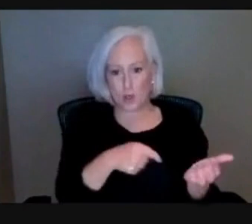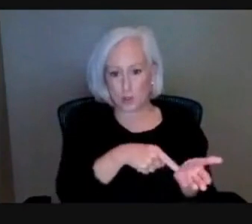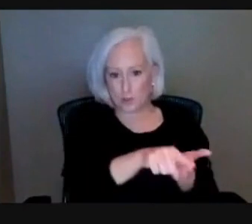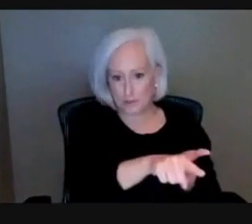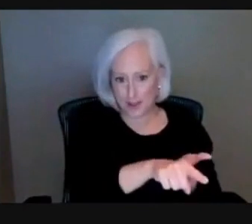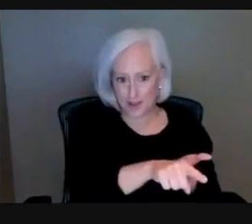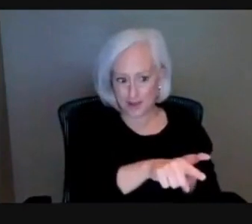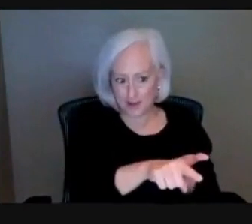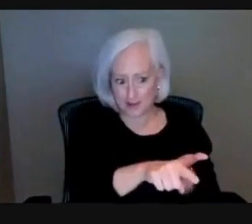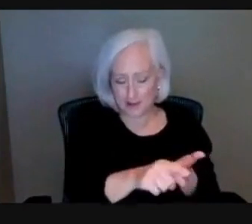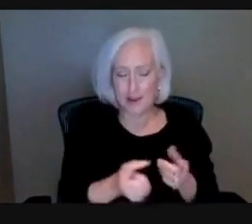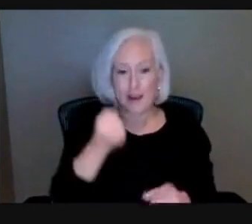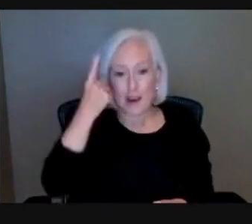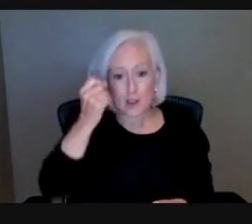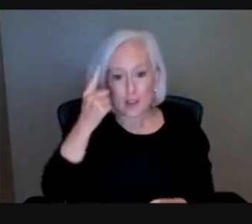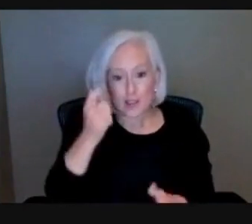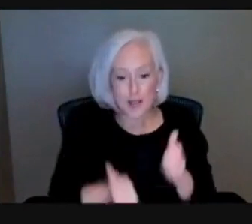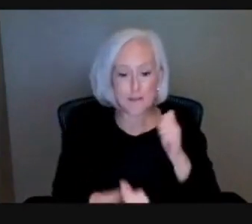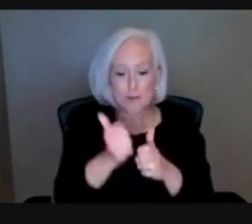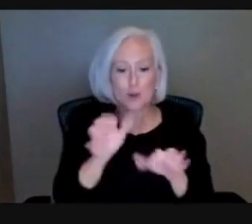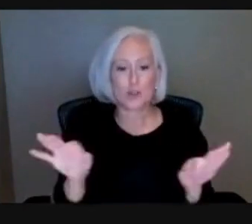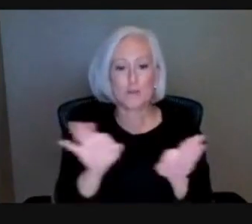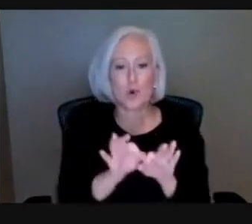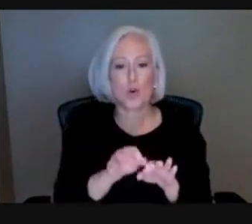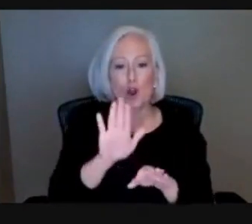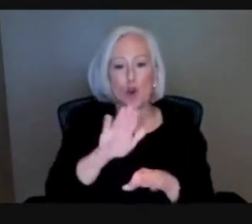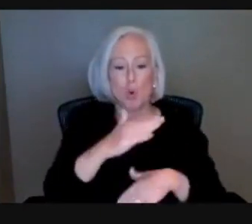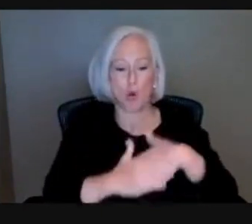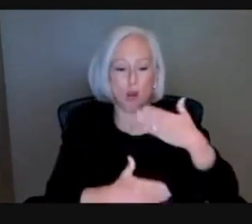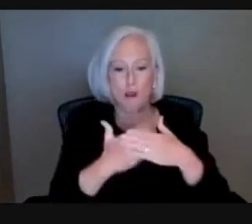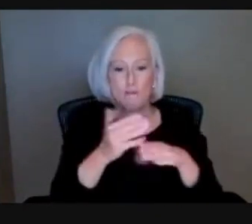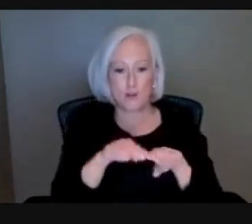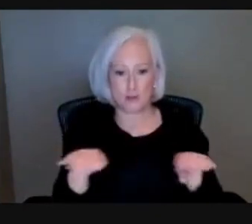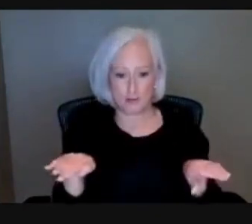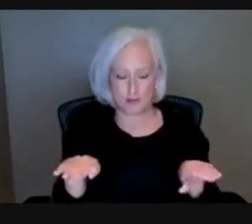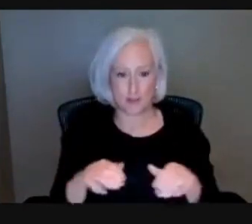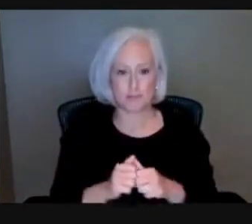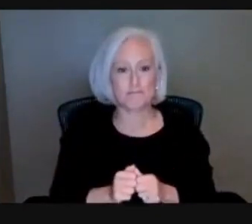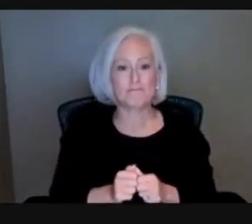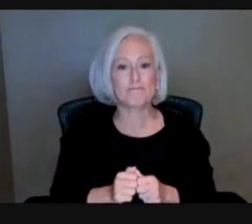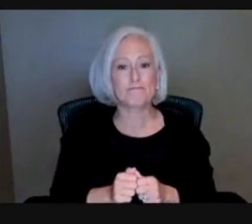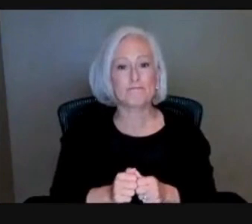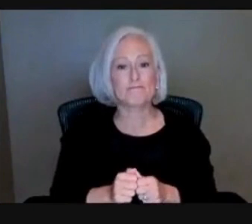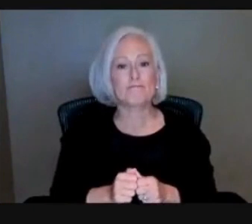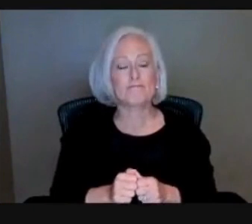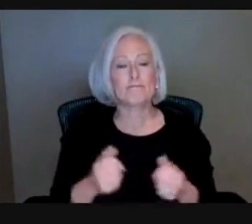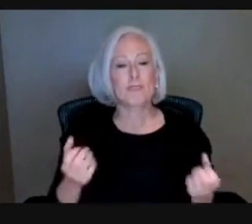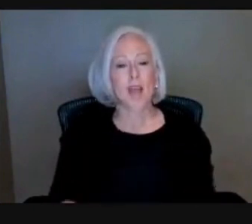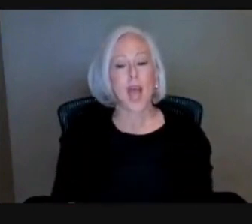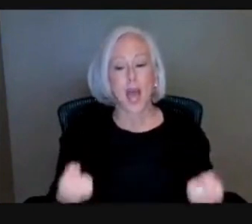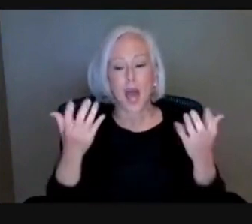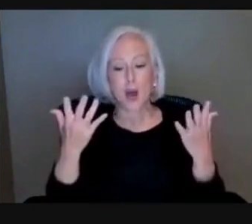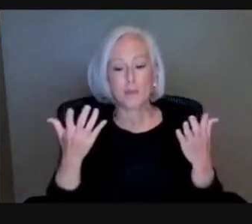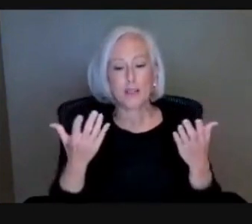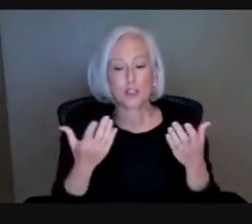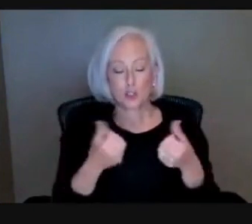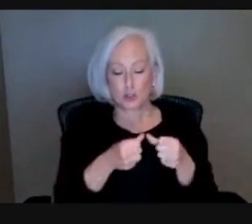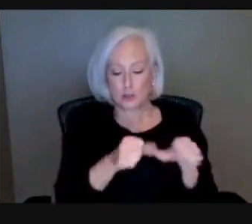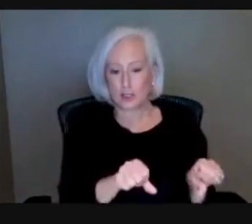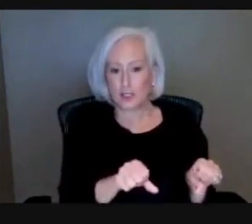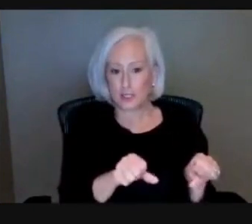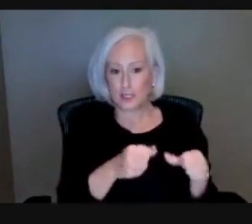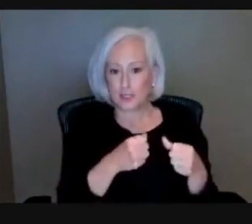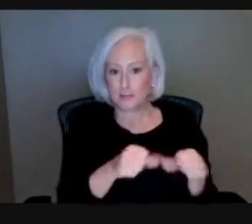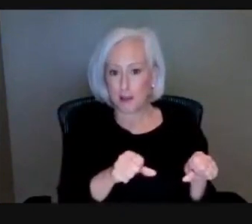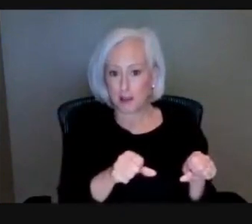what your comfort level is. You also want to figure out how much, if any, you have for a down payment.